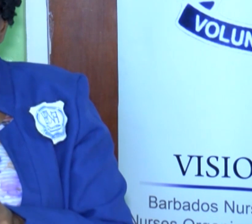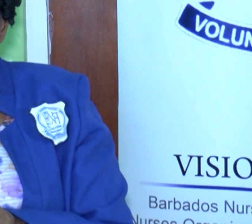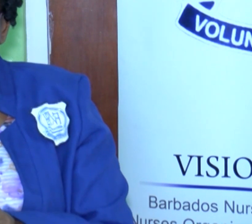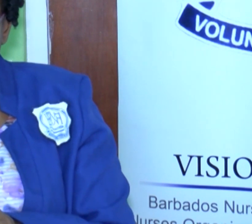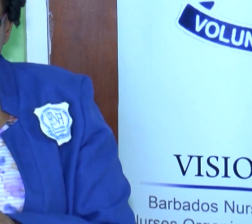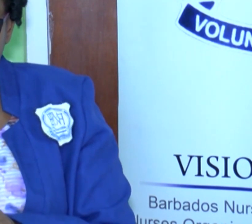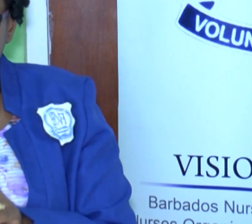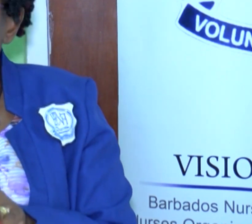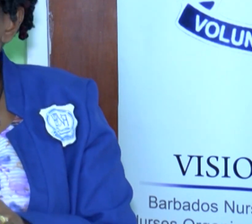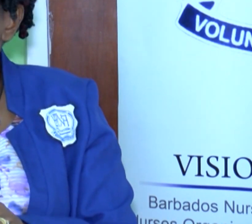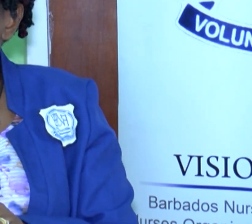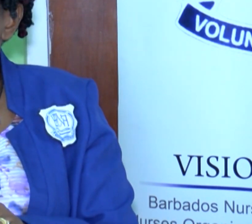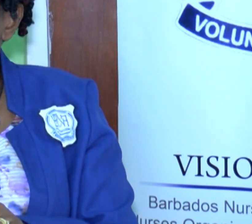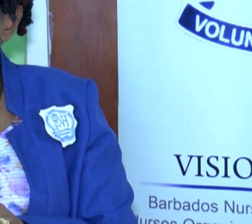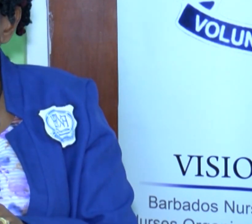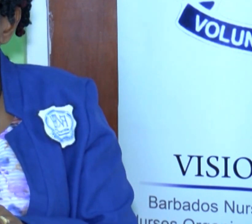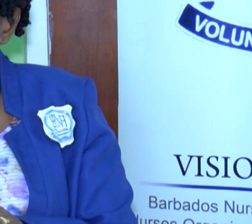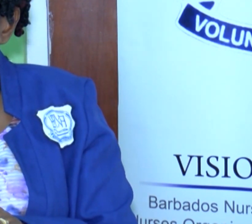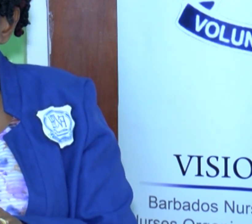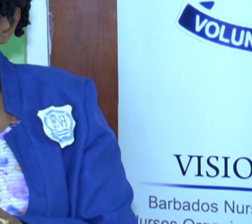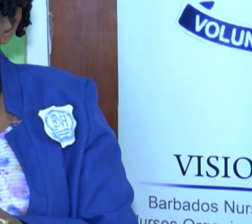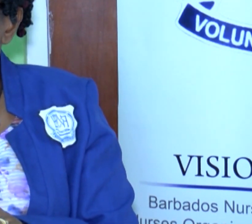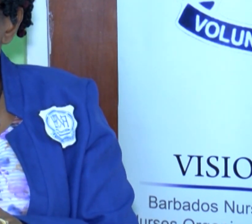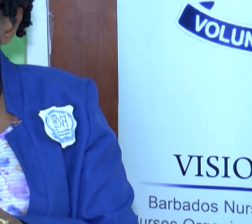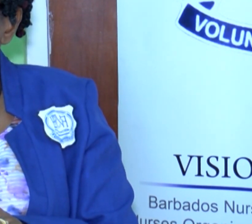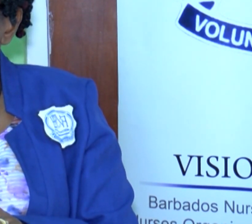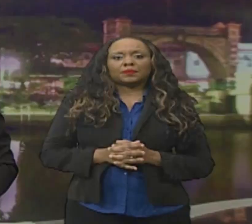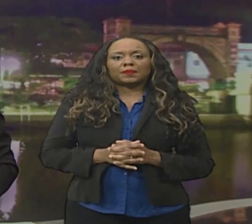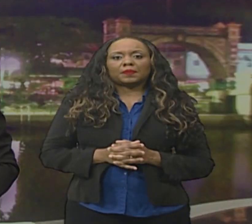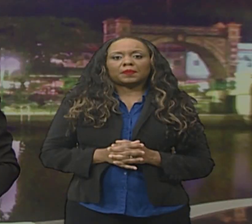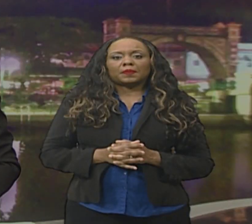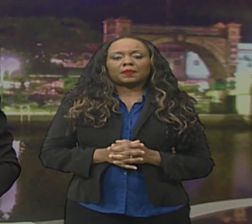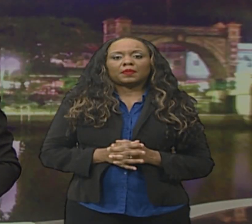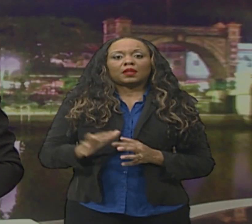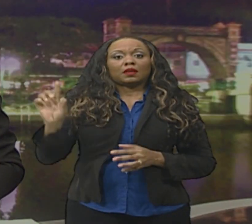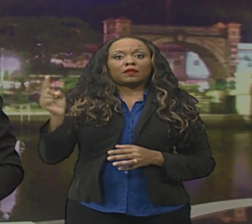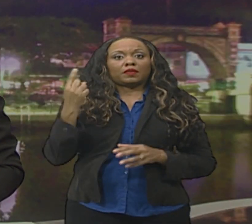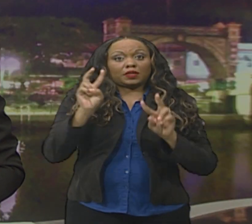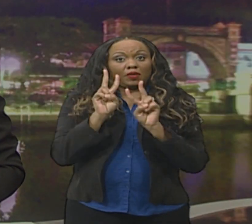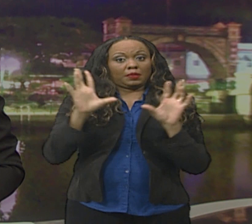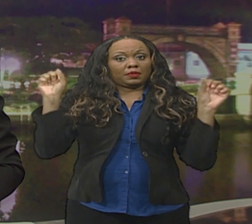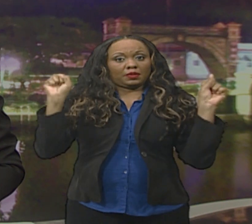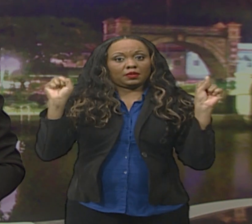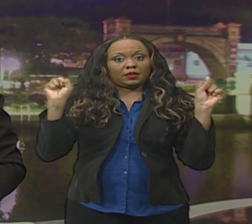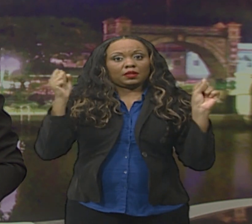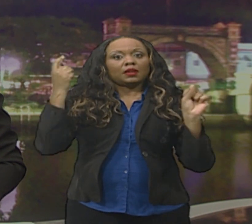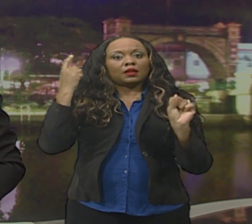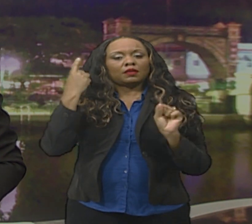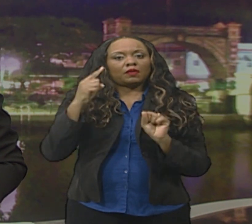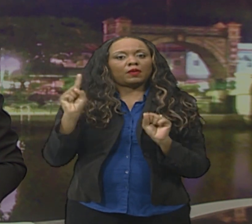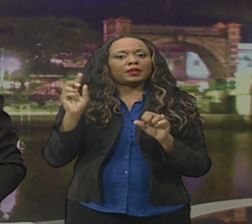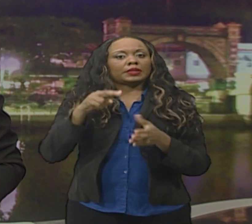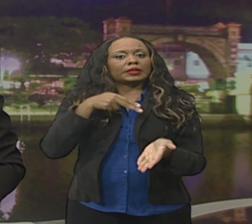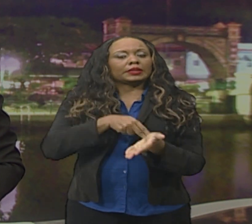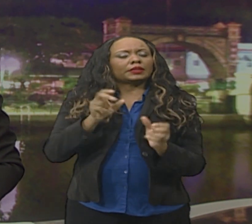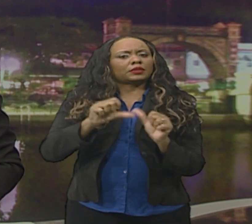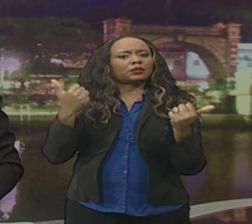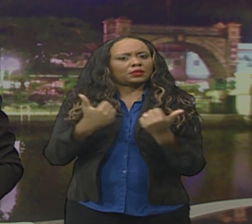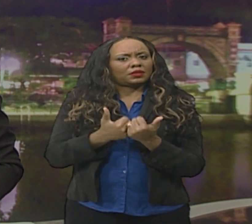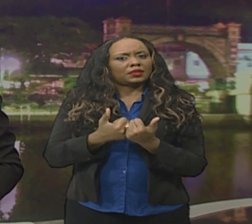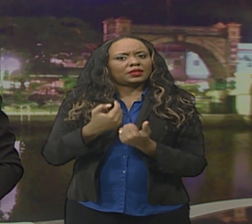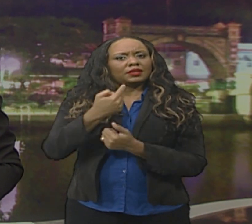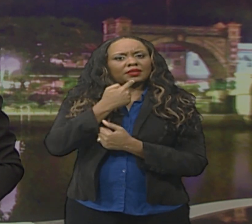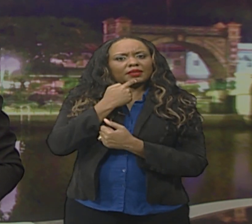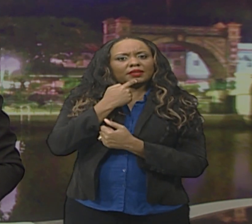point in time based on the expansion. Well, First Vice President Heather Dean believes the practice